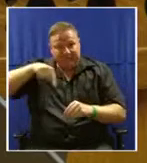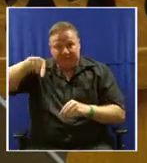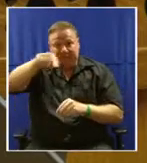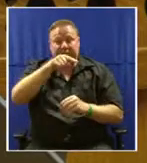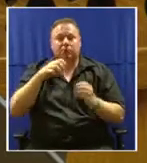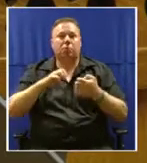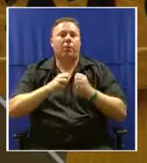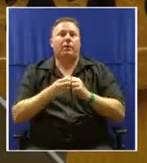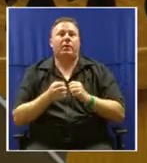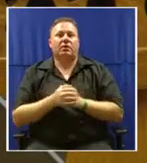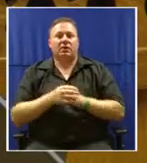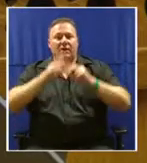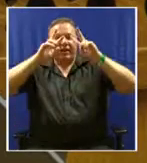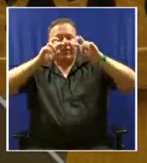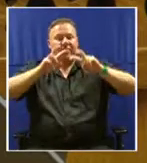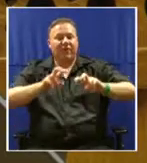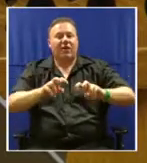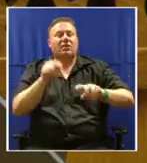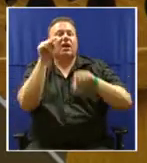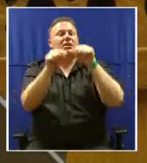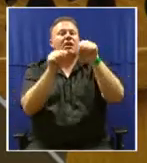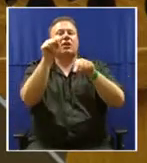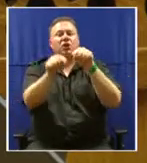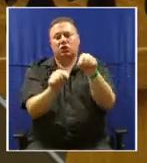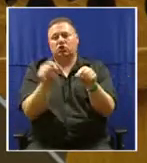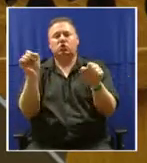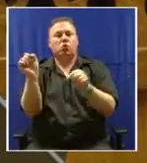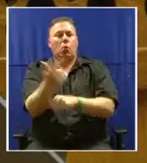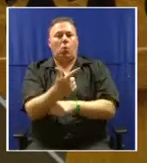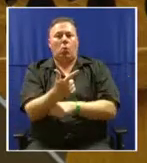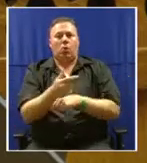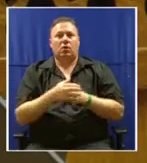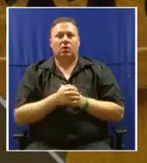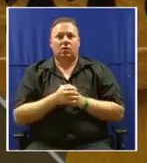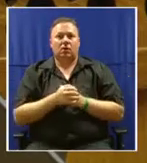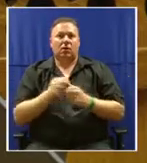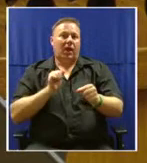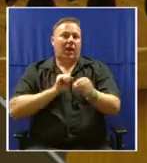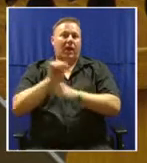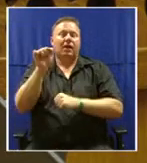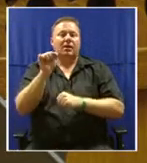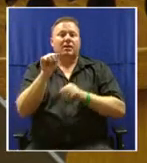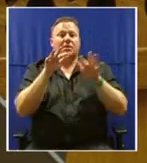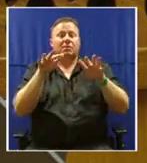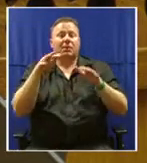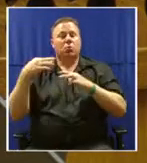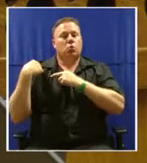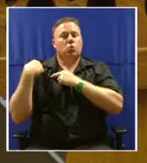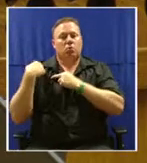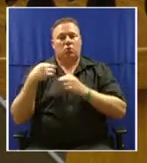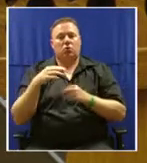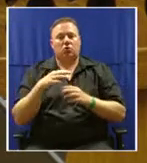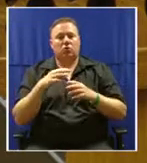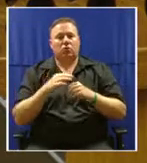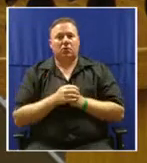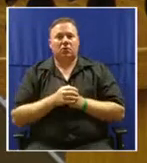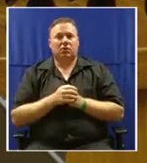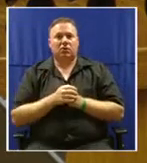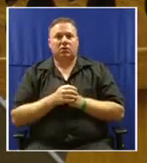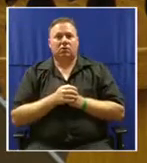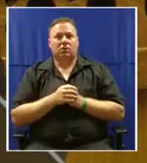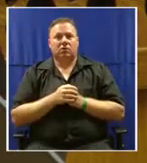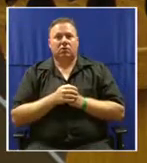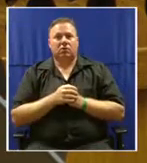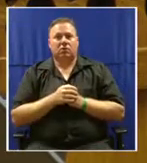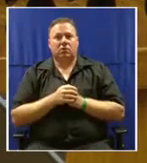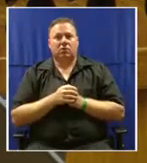to investigate all allegations, to act against those responsible. We established the Fusion